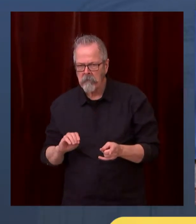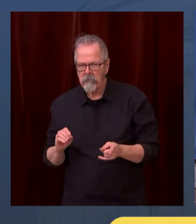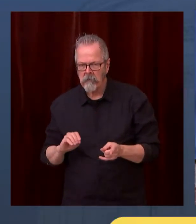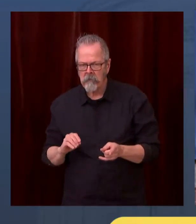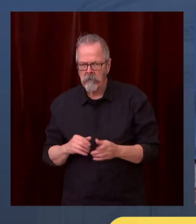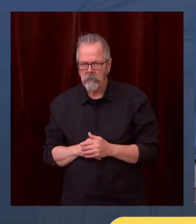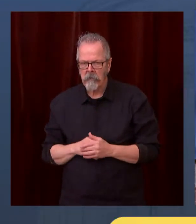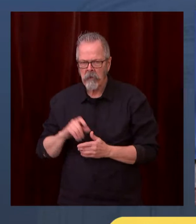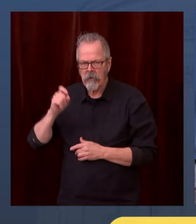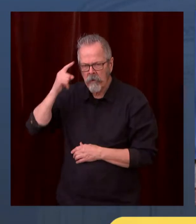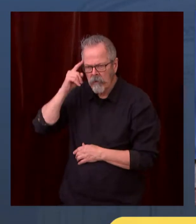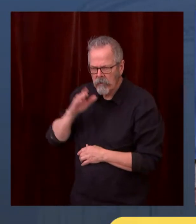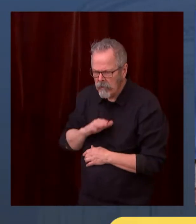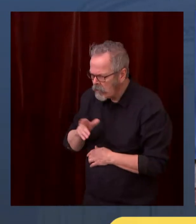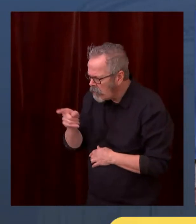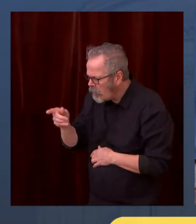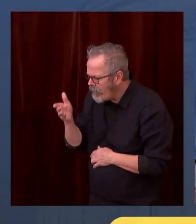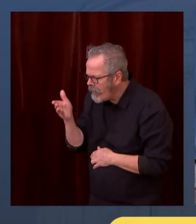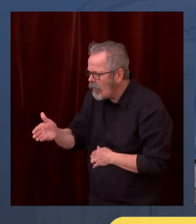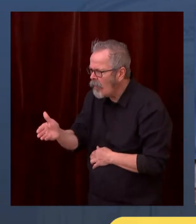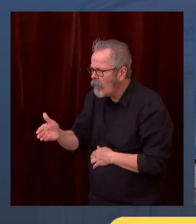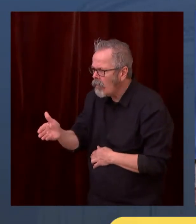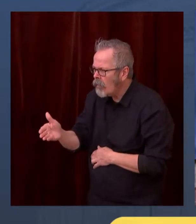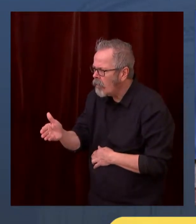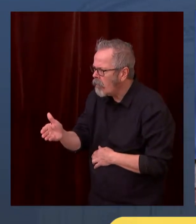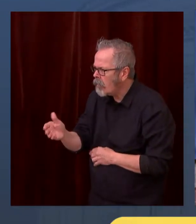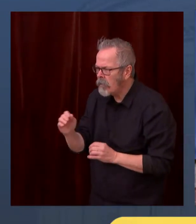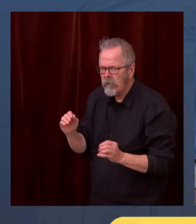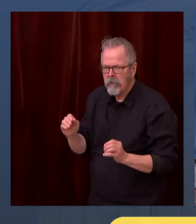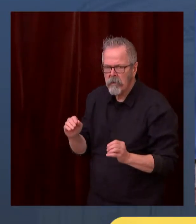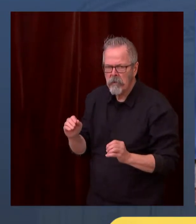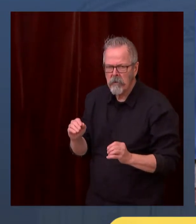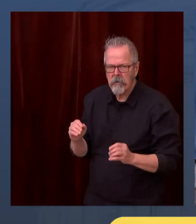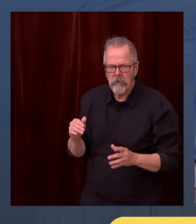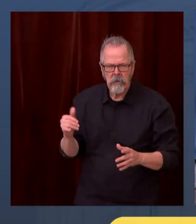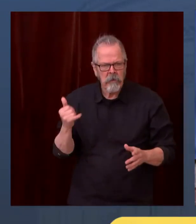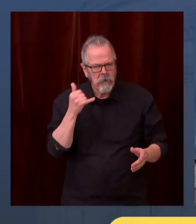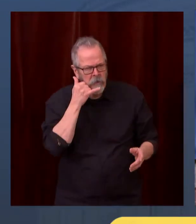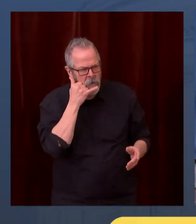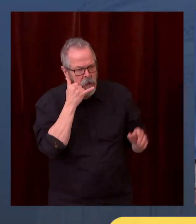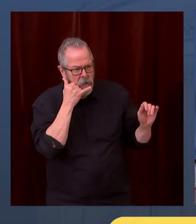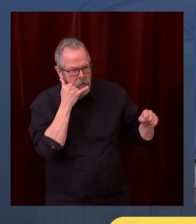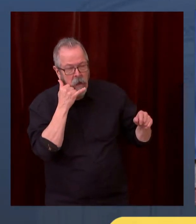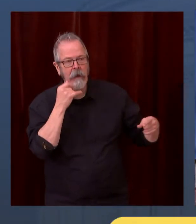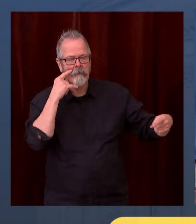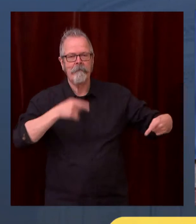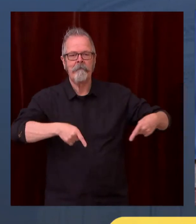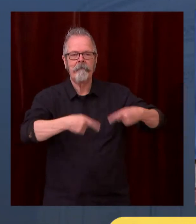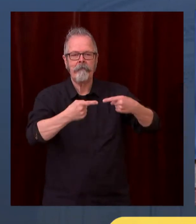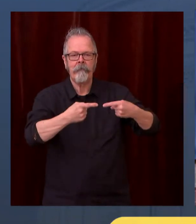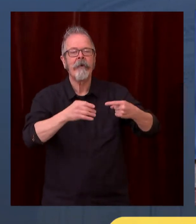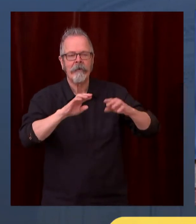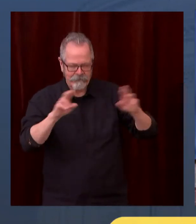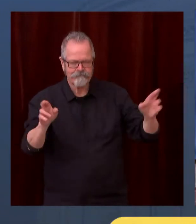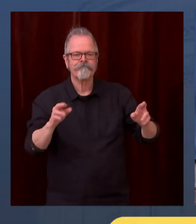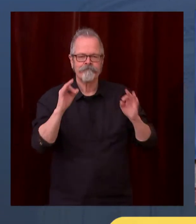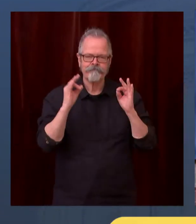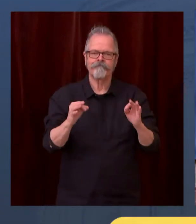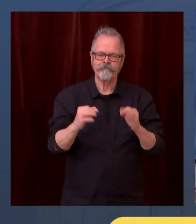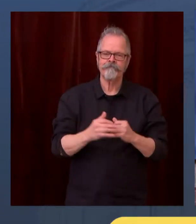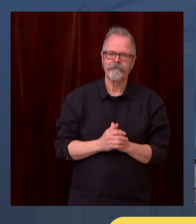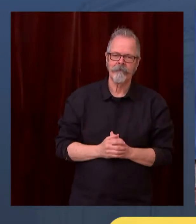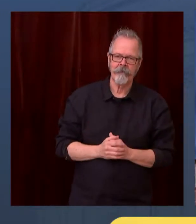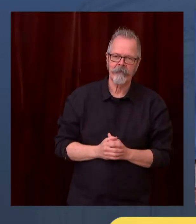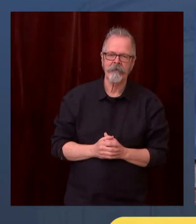Austin, you're up. You might be Okay, can you hear muted me? there. Yes. So just following up on Rachel's question, it seems like some of the heartburn is with